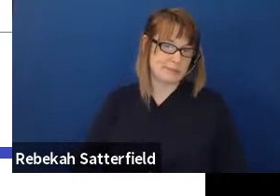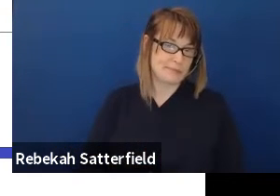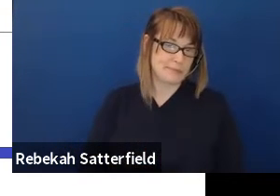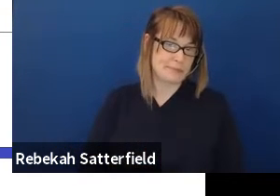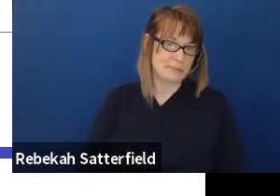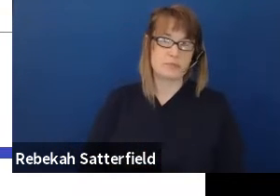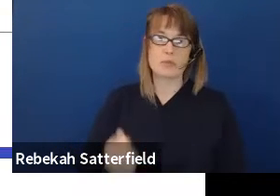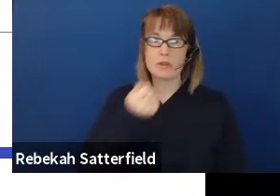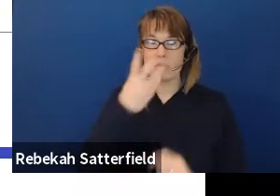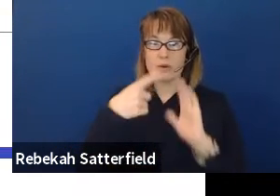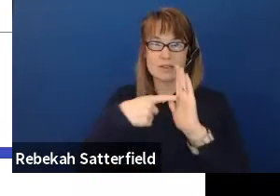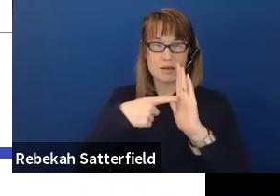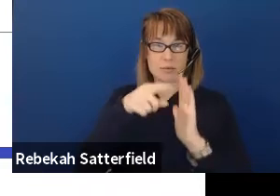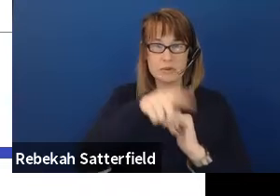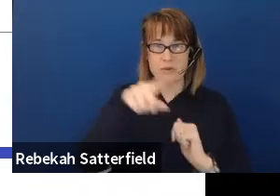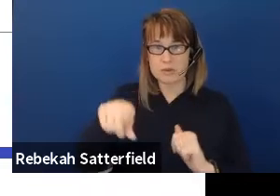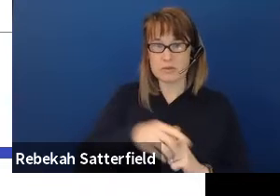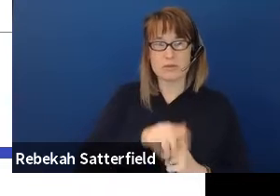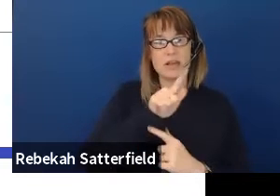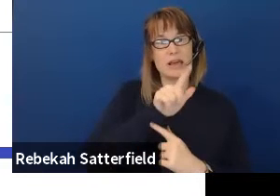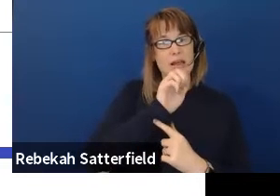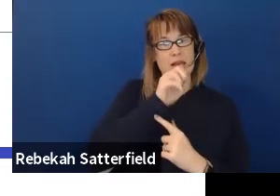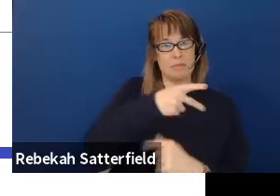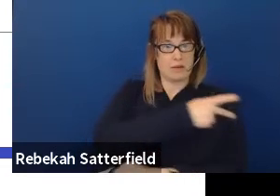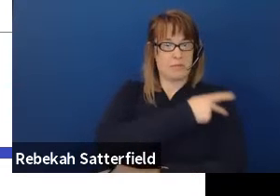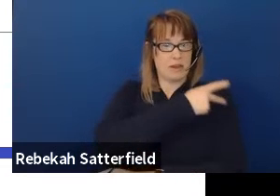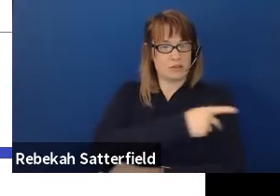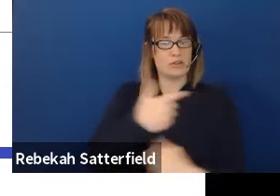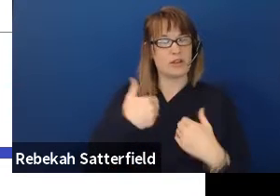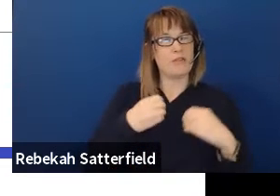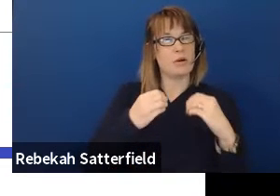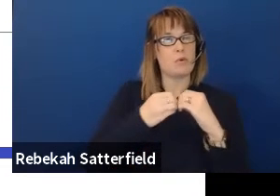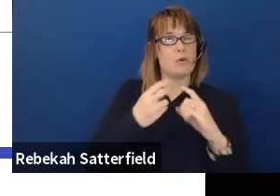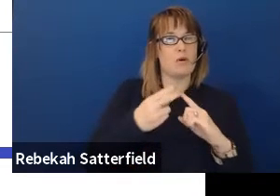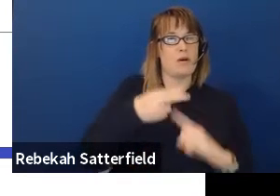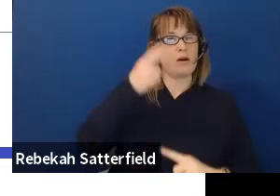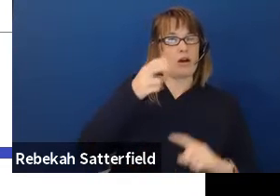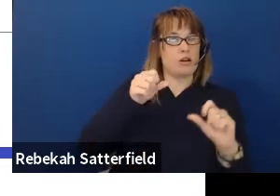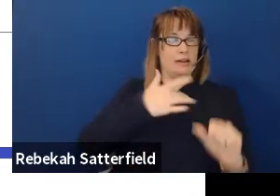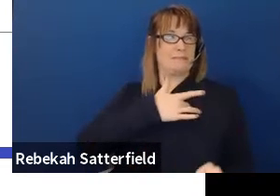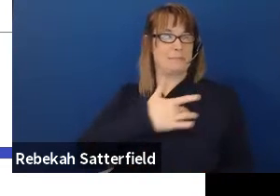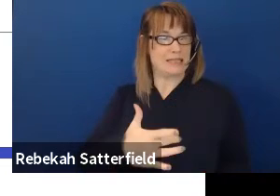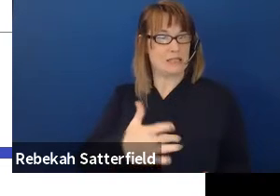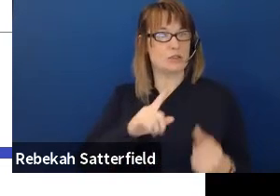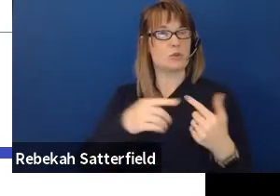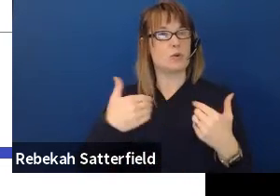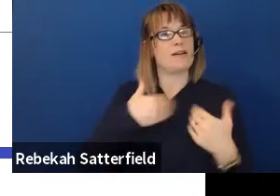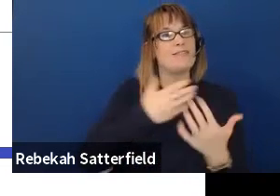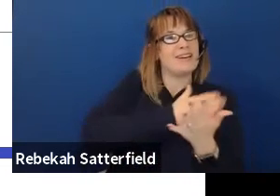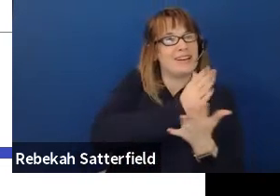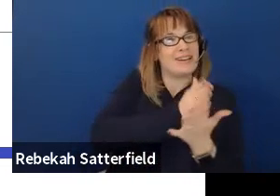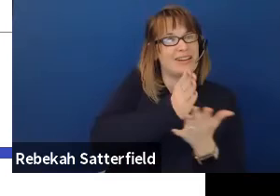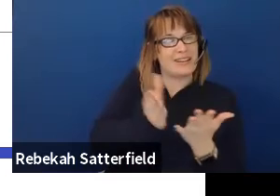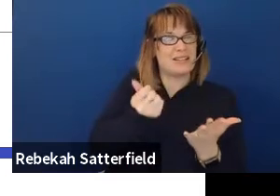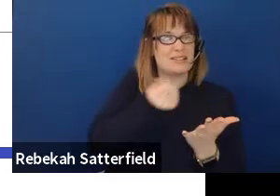Here are a few examples. LEP patients have a higher tendency of